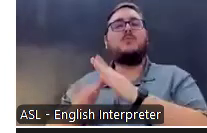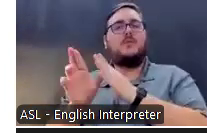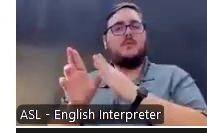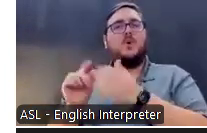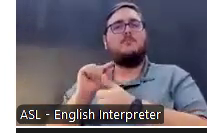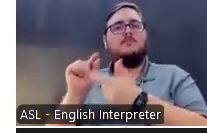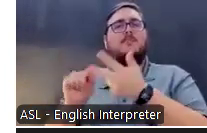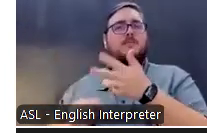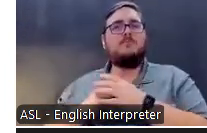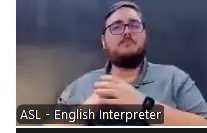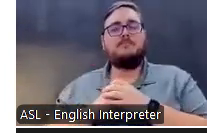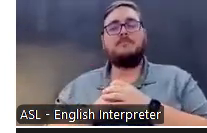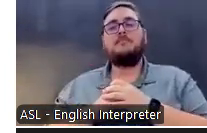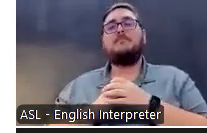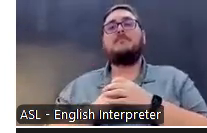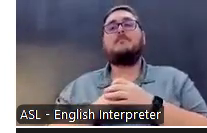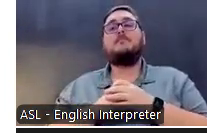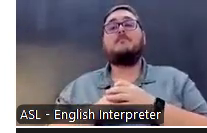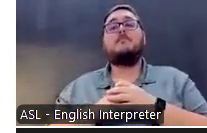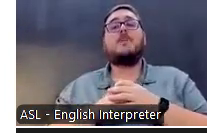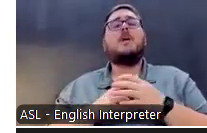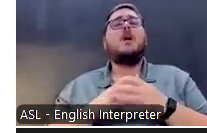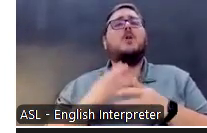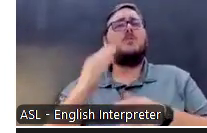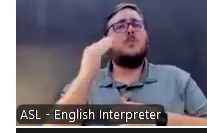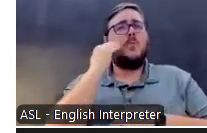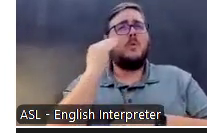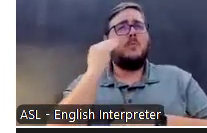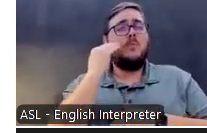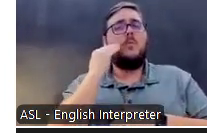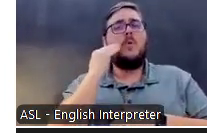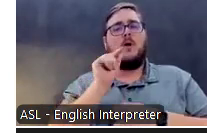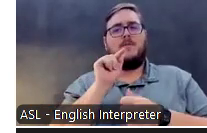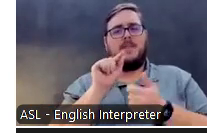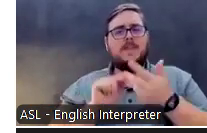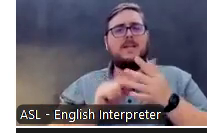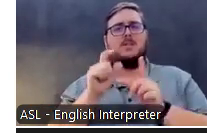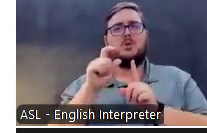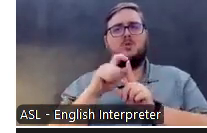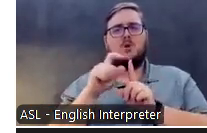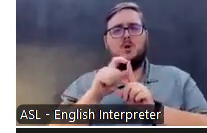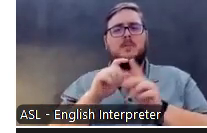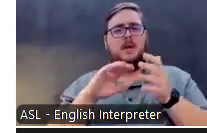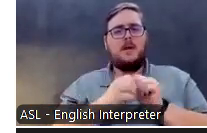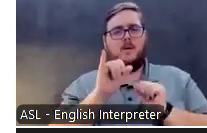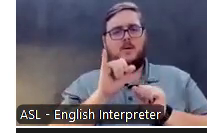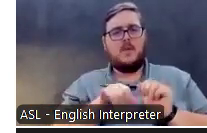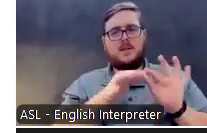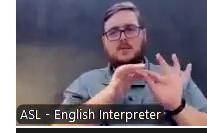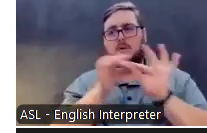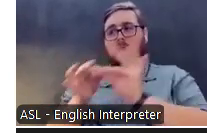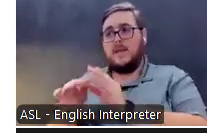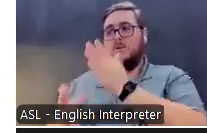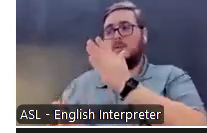IDEA. Being aware of these terms and how they can be related to assistive technology and other areas of